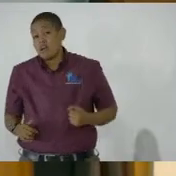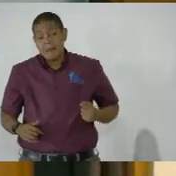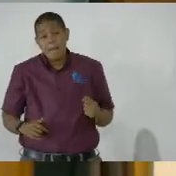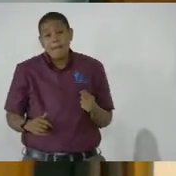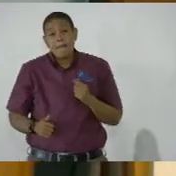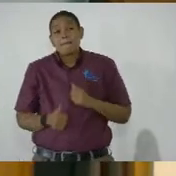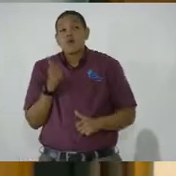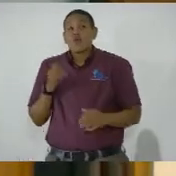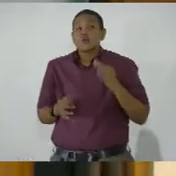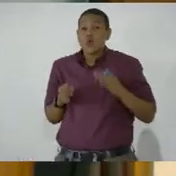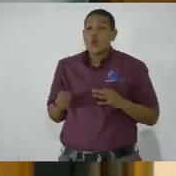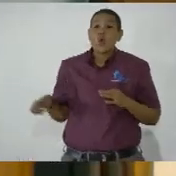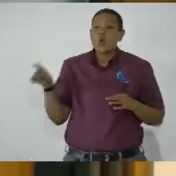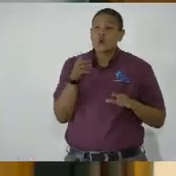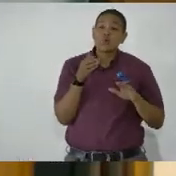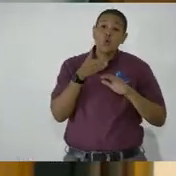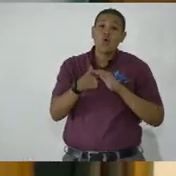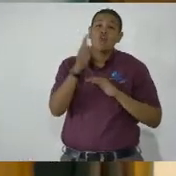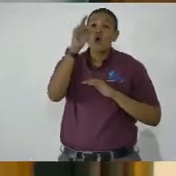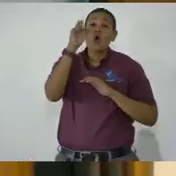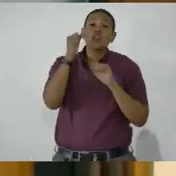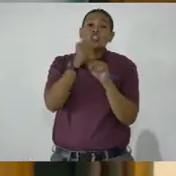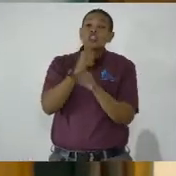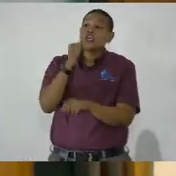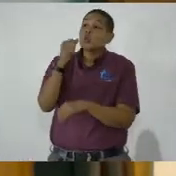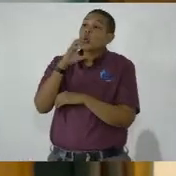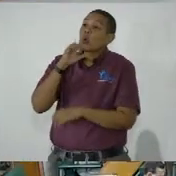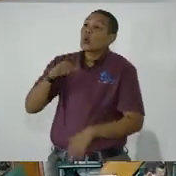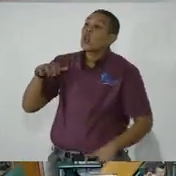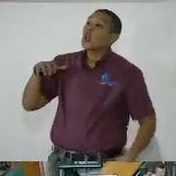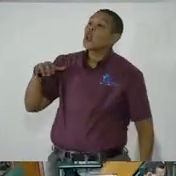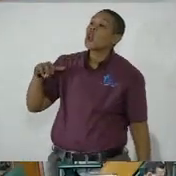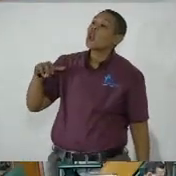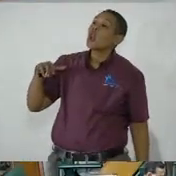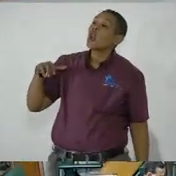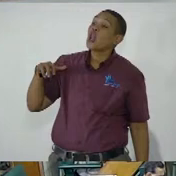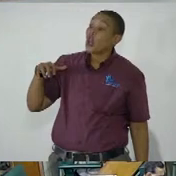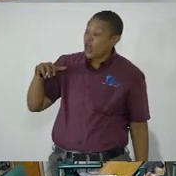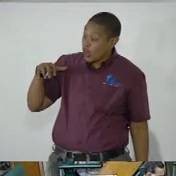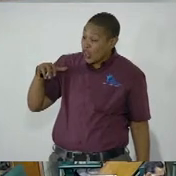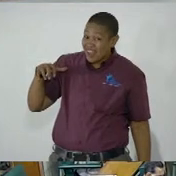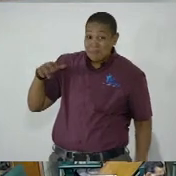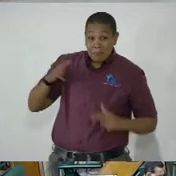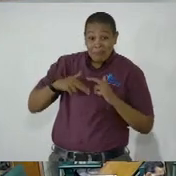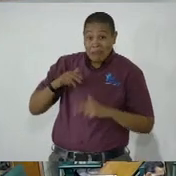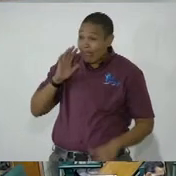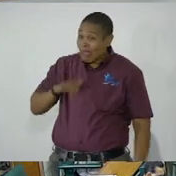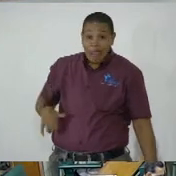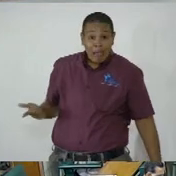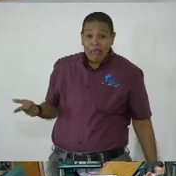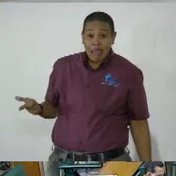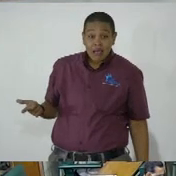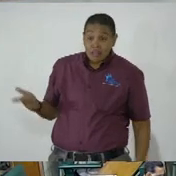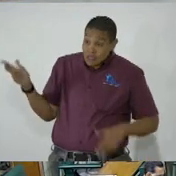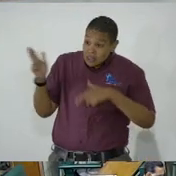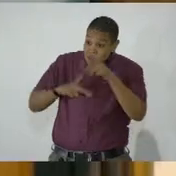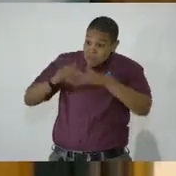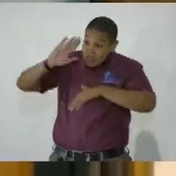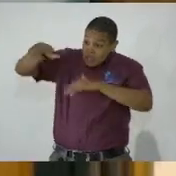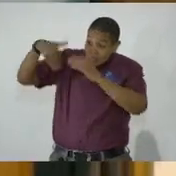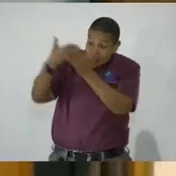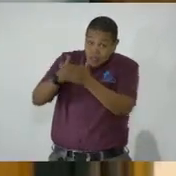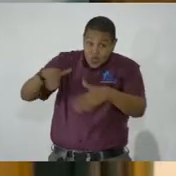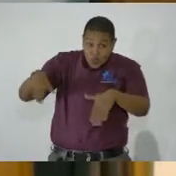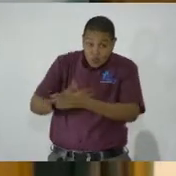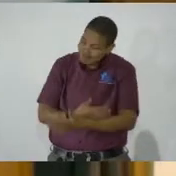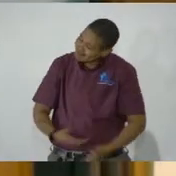most of the courts are over 100 years, we can't rebuild all of these courts. So those courts,